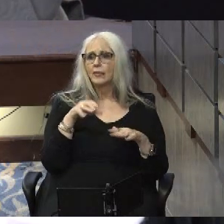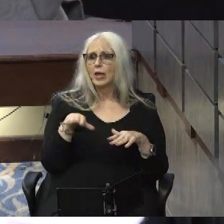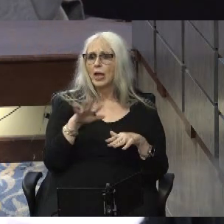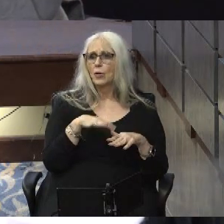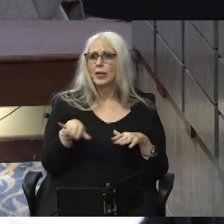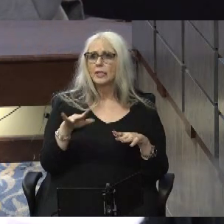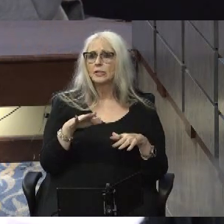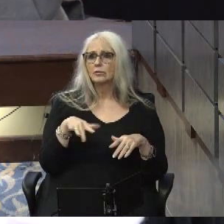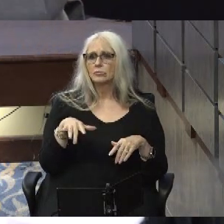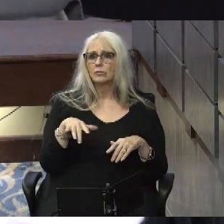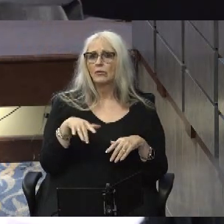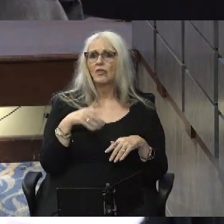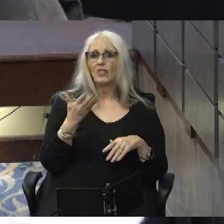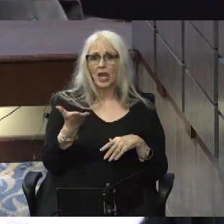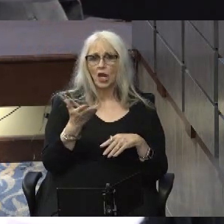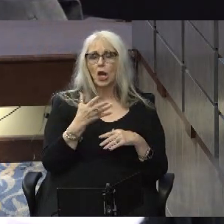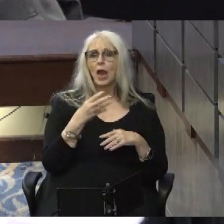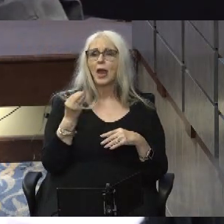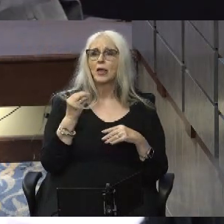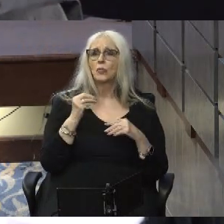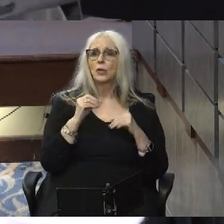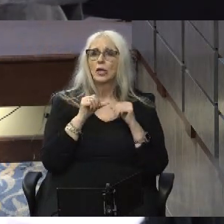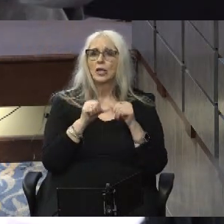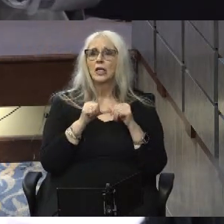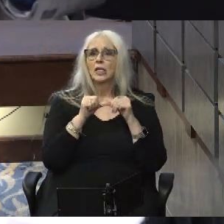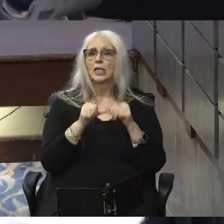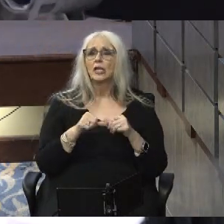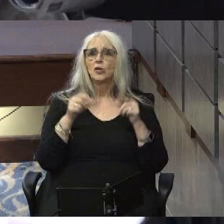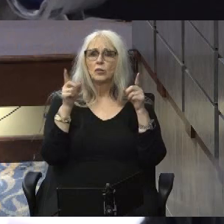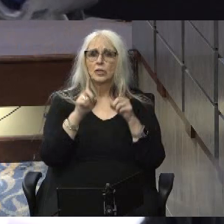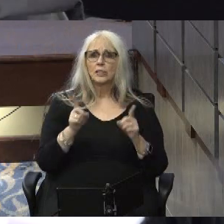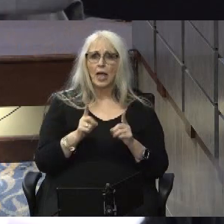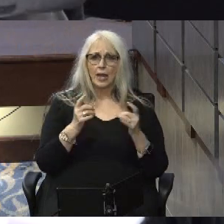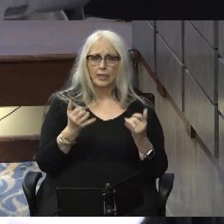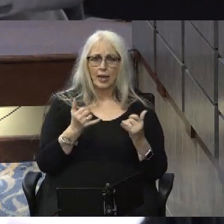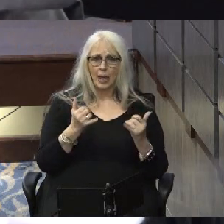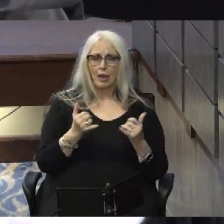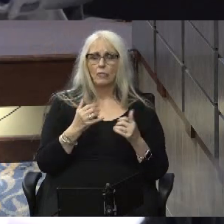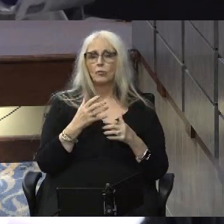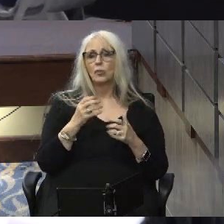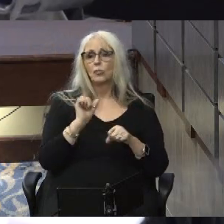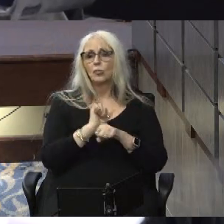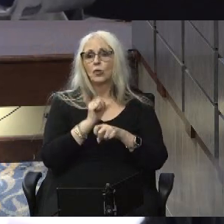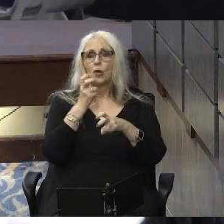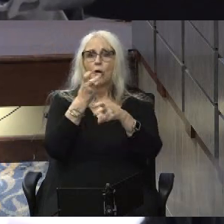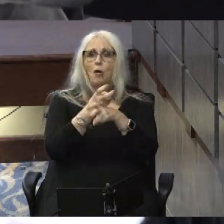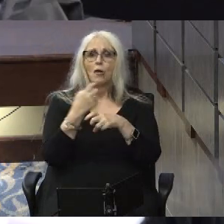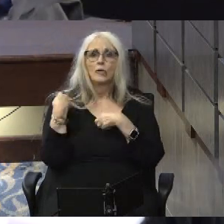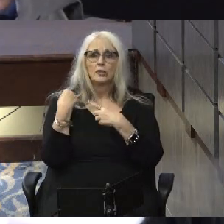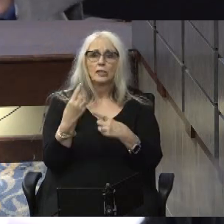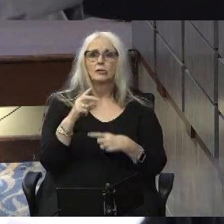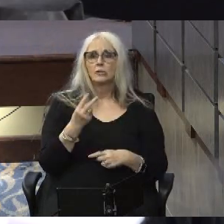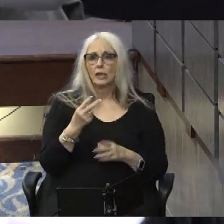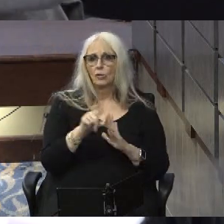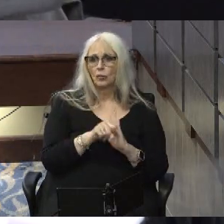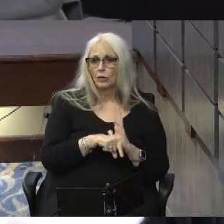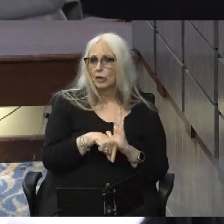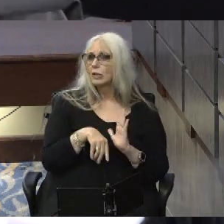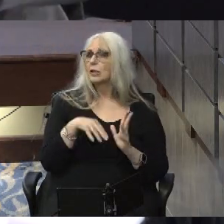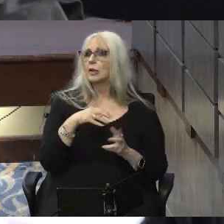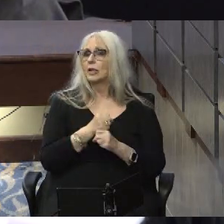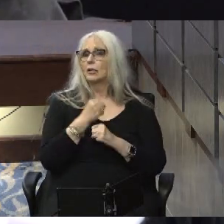there. And as we move further in design, again, at this point, we've really been working hard just to set the grade so we can get the approvals we